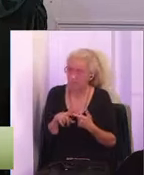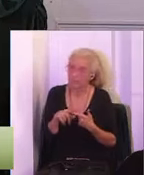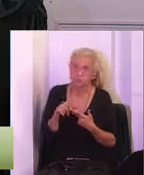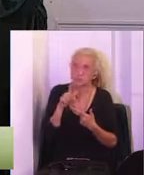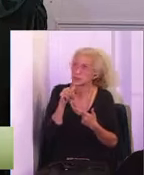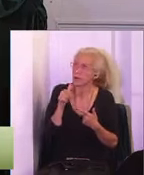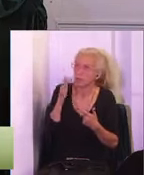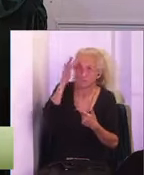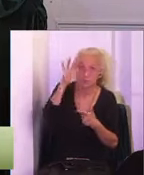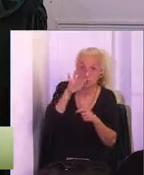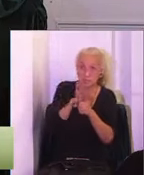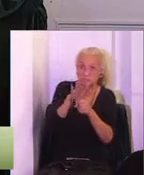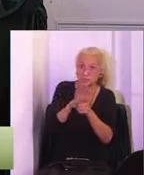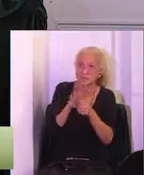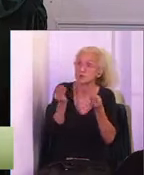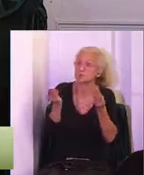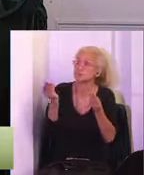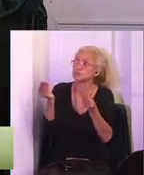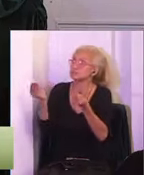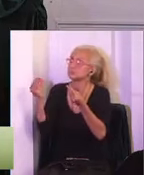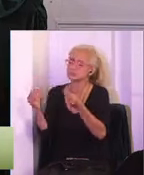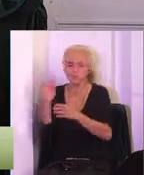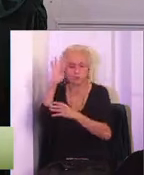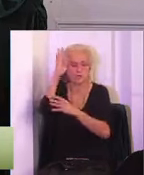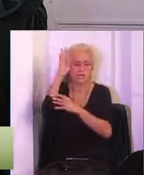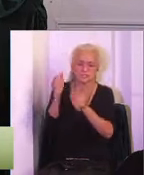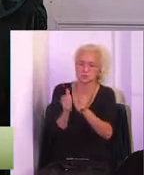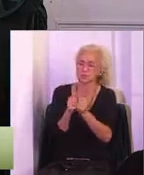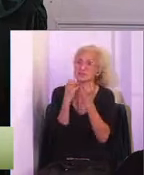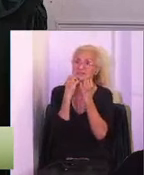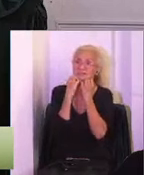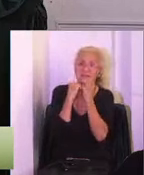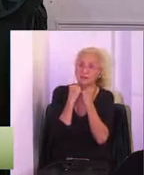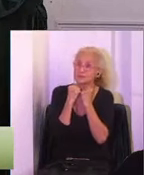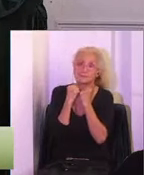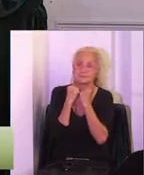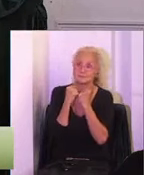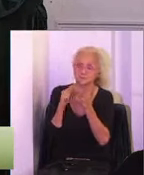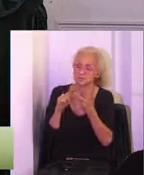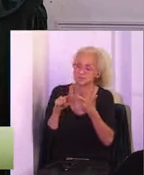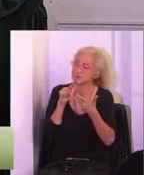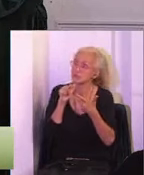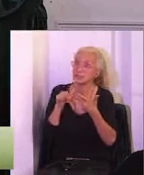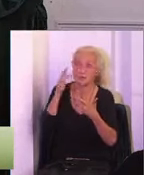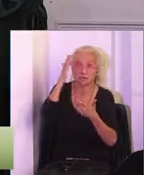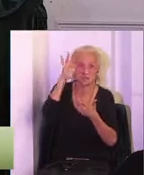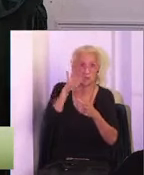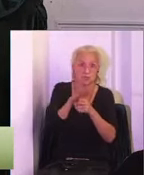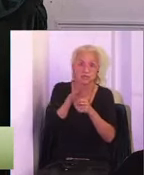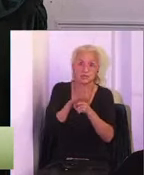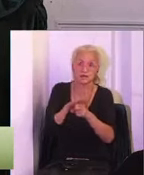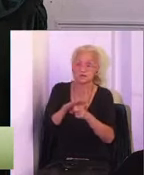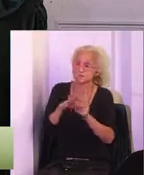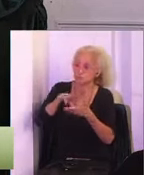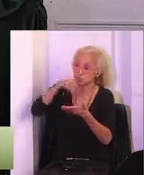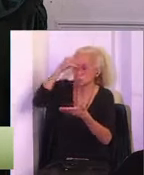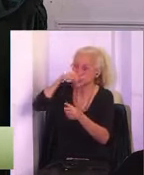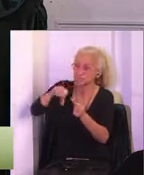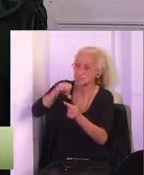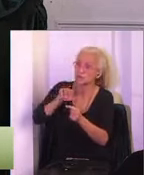nor not smart enough to nurture creation with care, not smart enough to learn each other's pronoun.